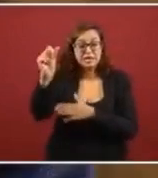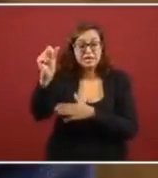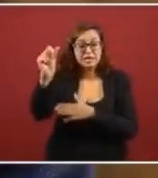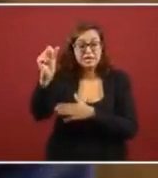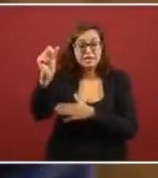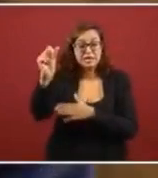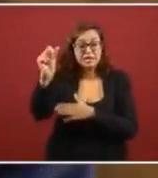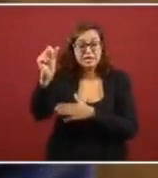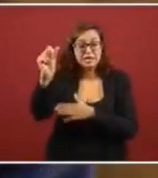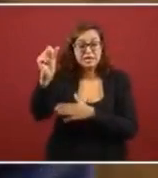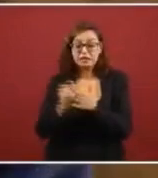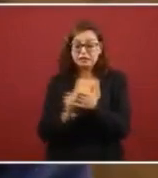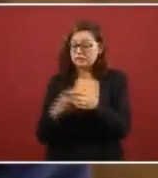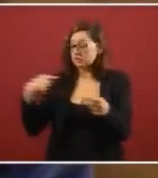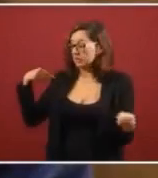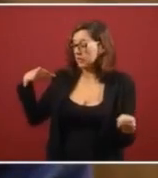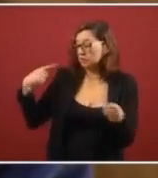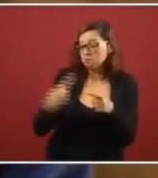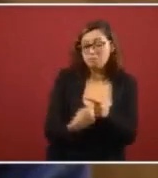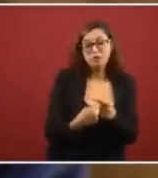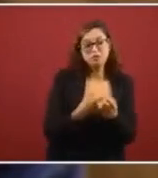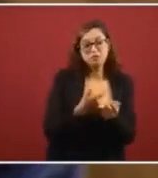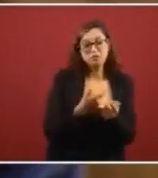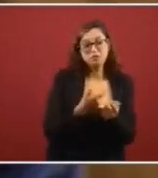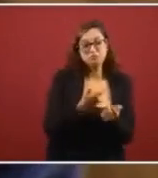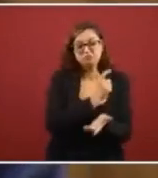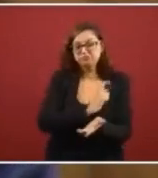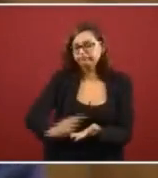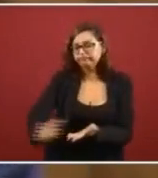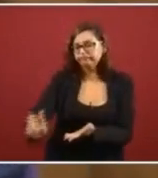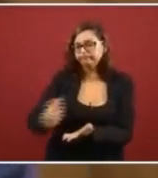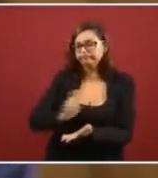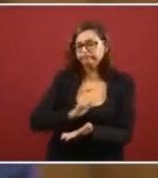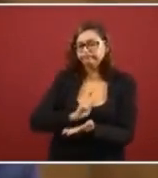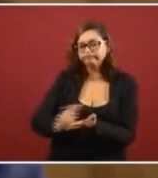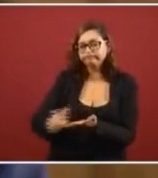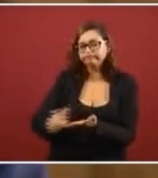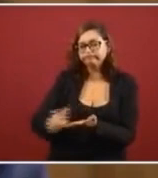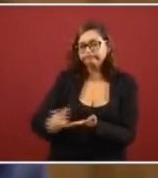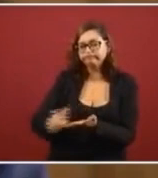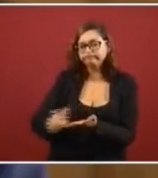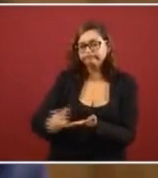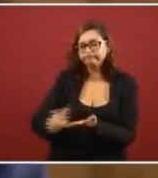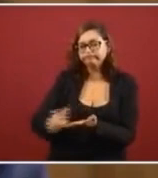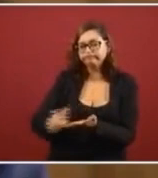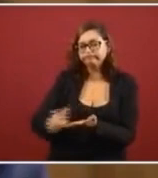sentence remissions to the family members